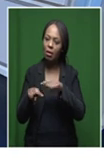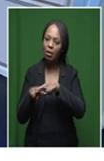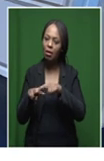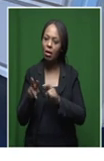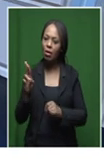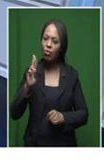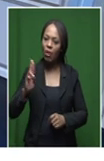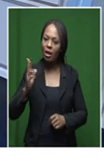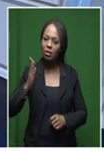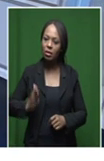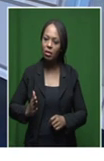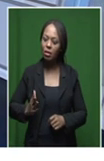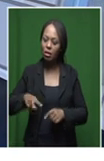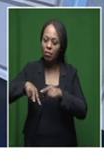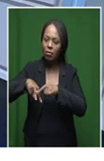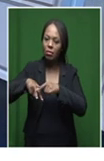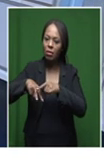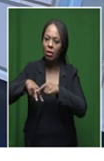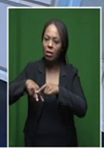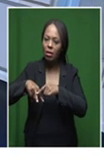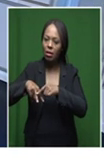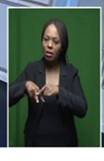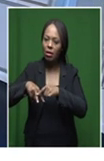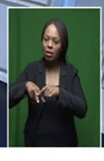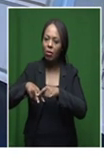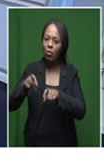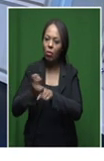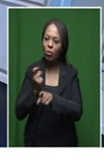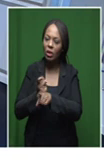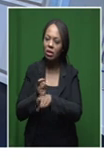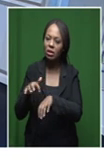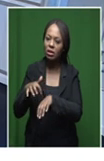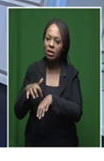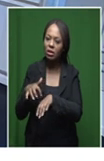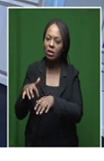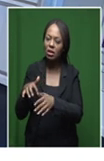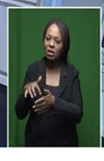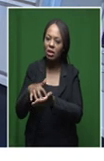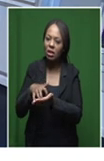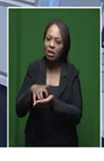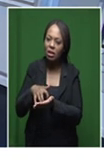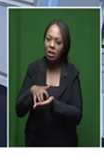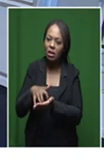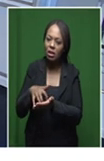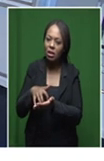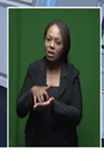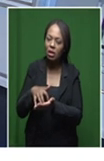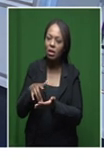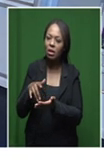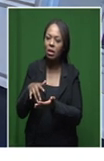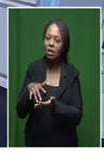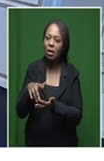it's very knobby. And I don't know if it's my old age or what.